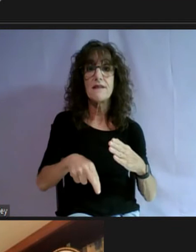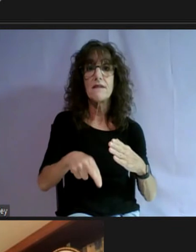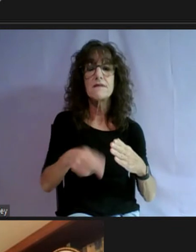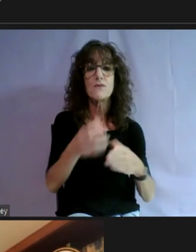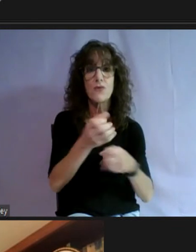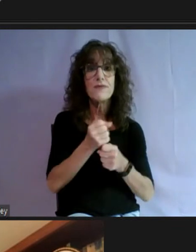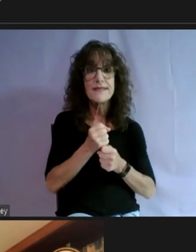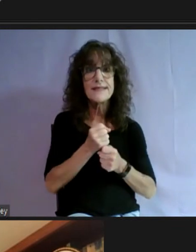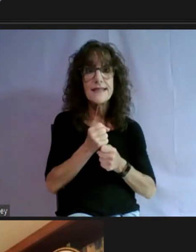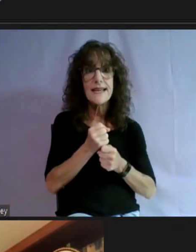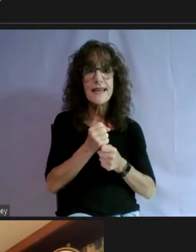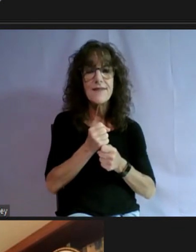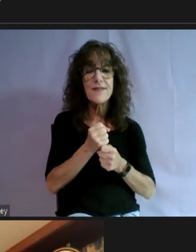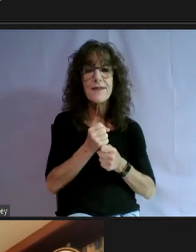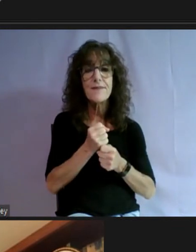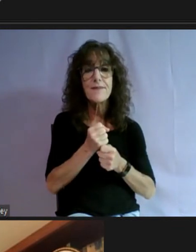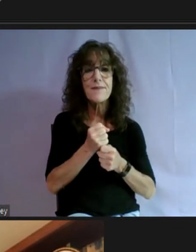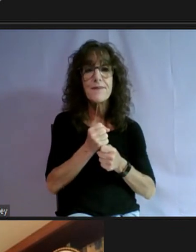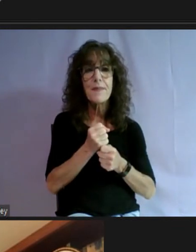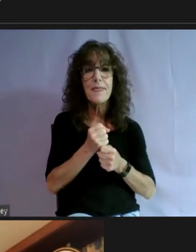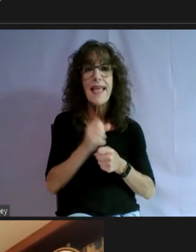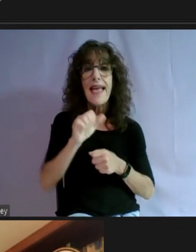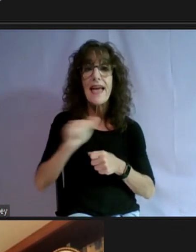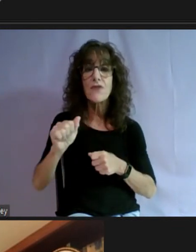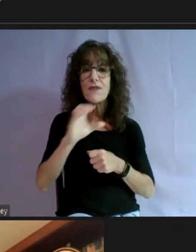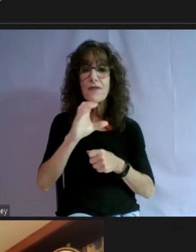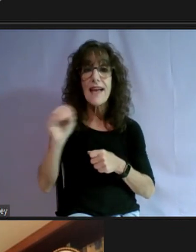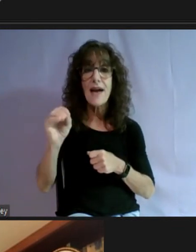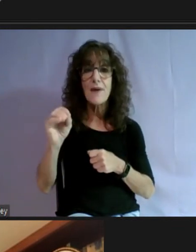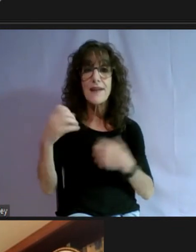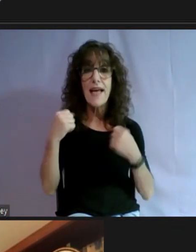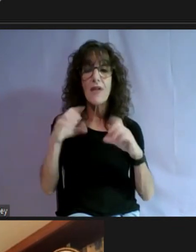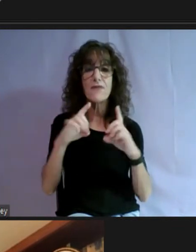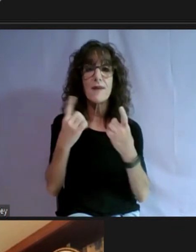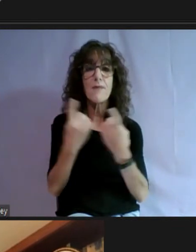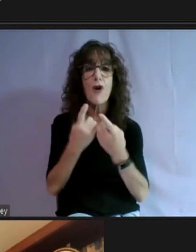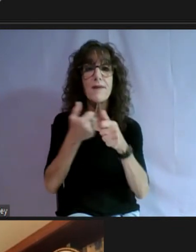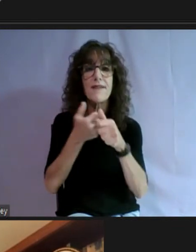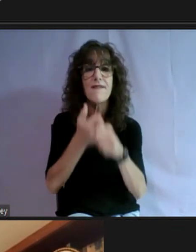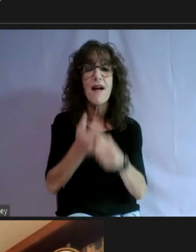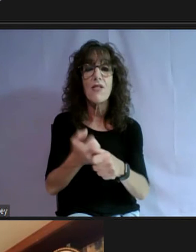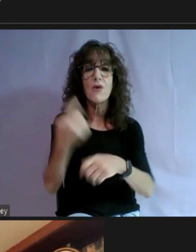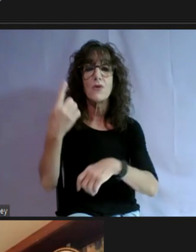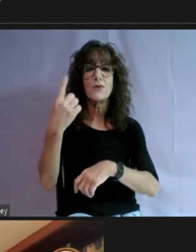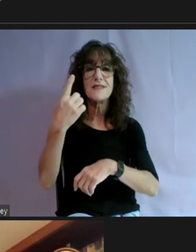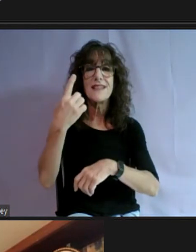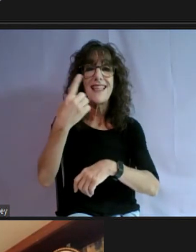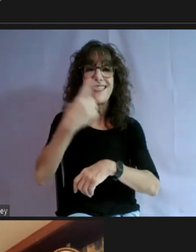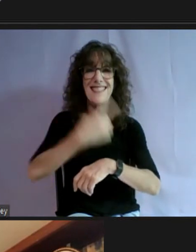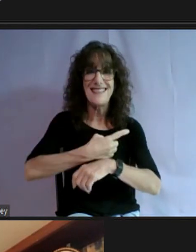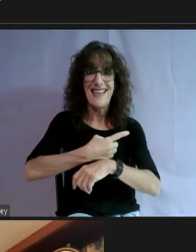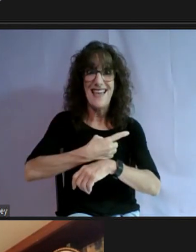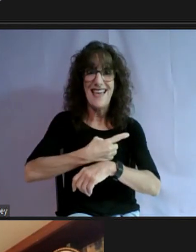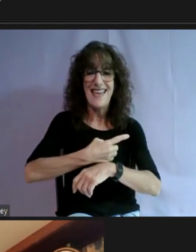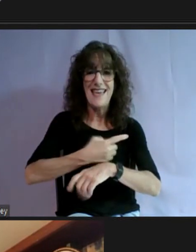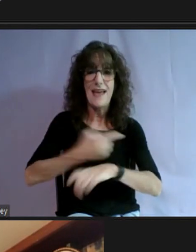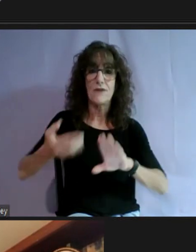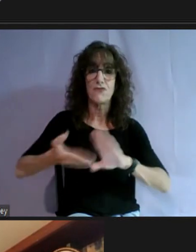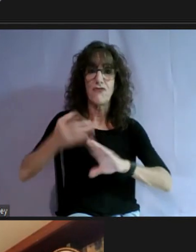obtained. And we at the Anne Arundel County Health Department do it by the day that the test was run.